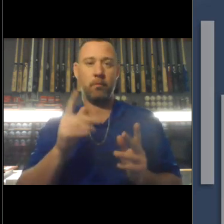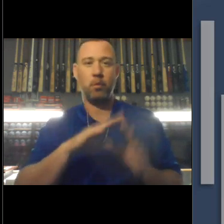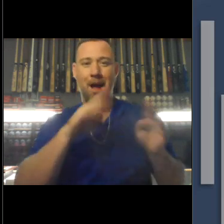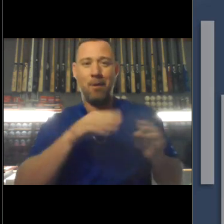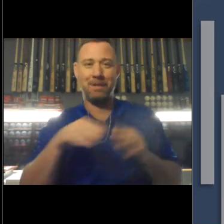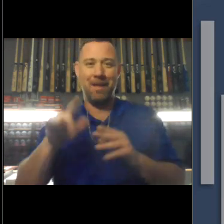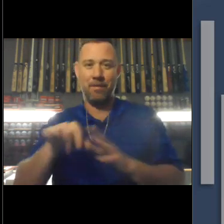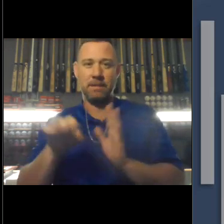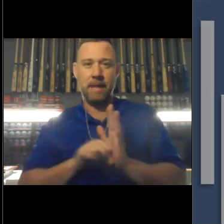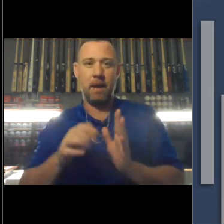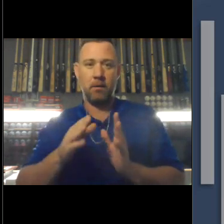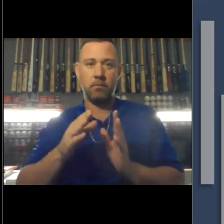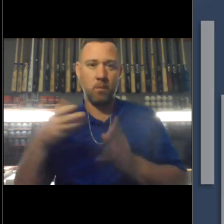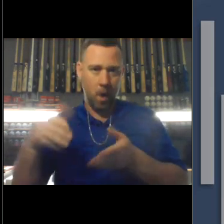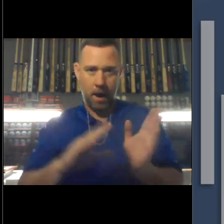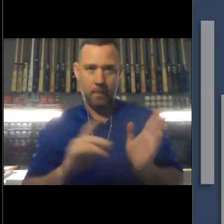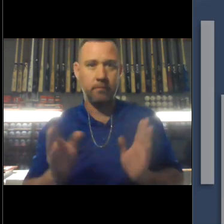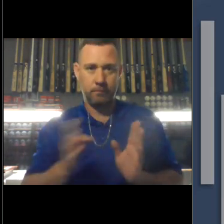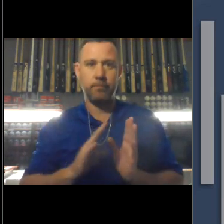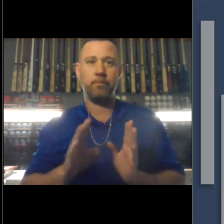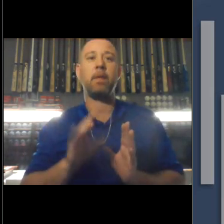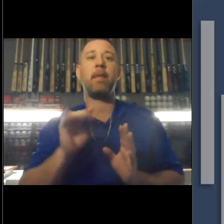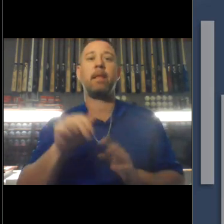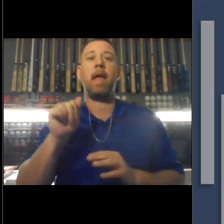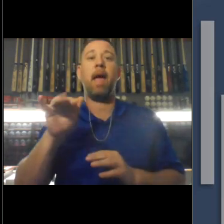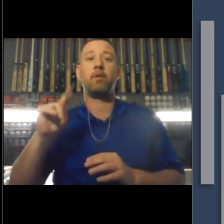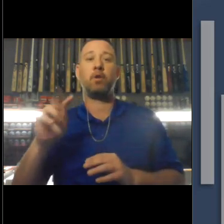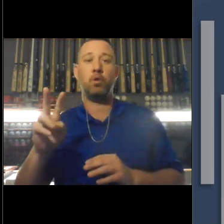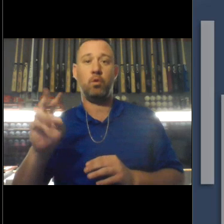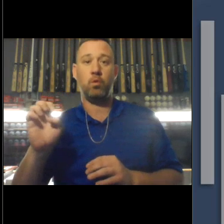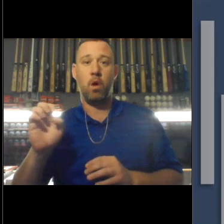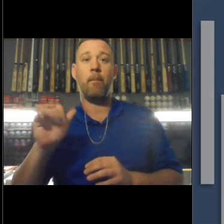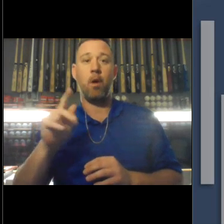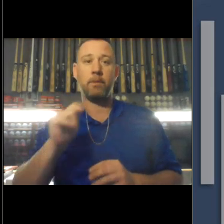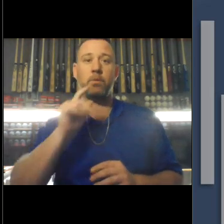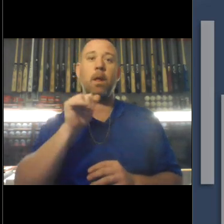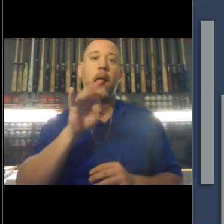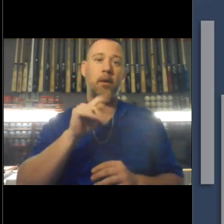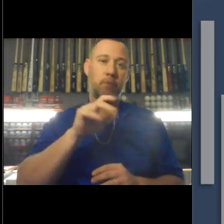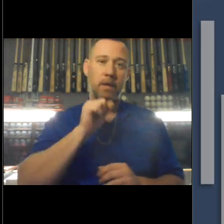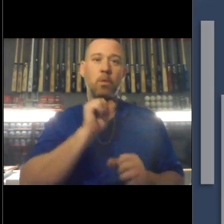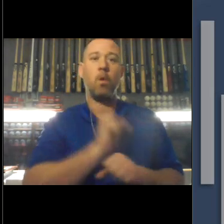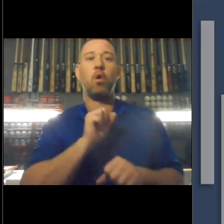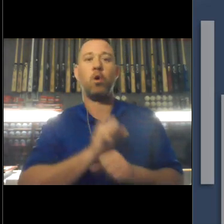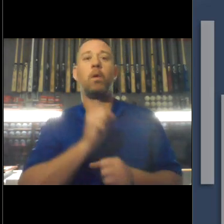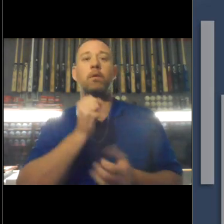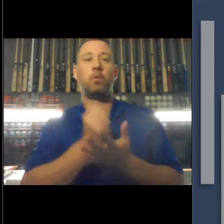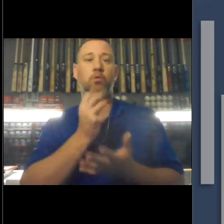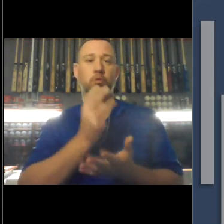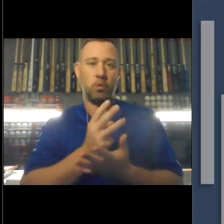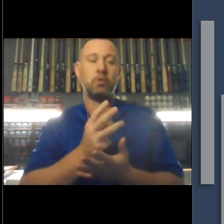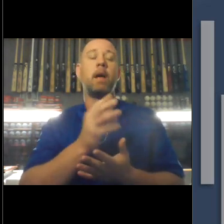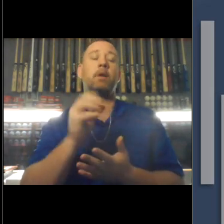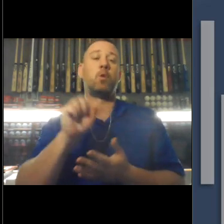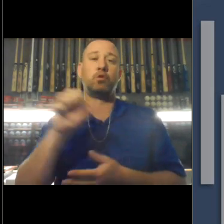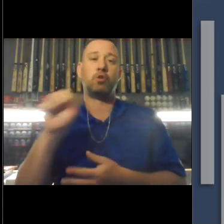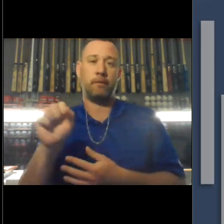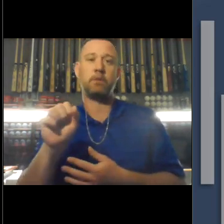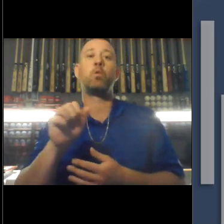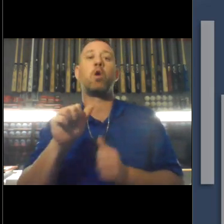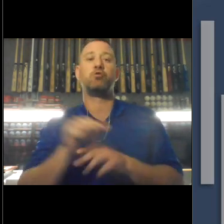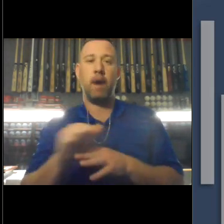right-of-way. It's expected that N Avenue Apartments and Caltrans will work with social service providers who are trained and funded